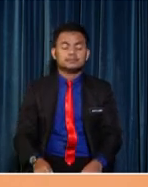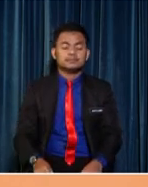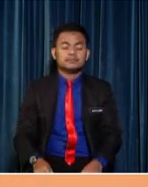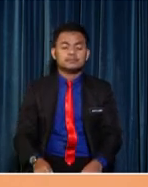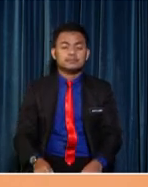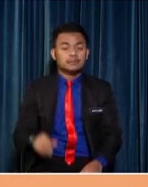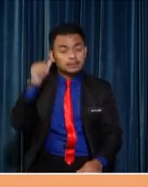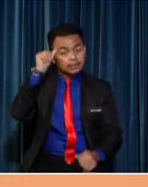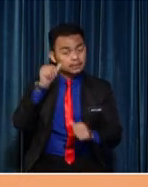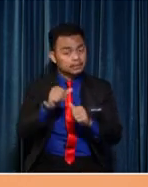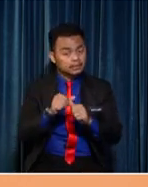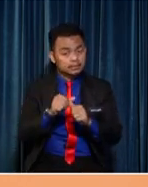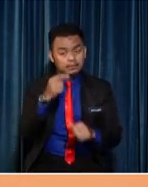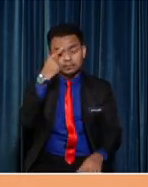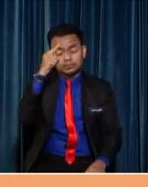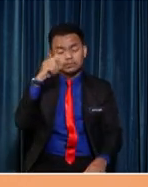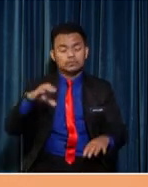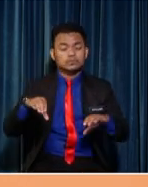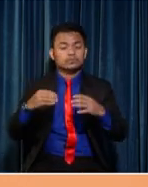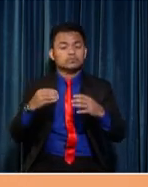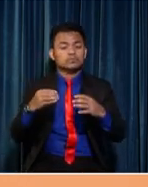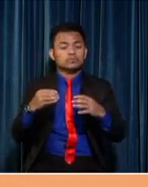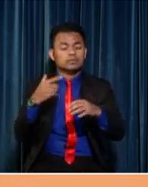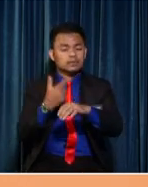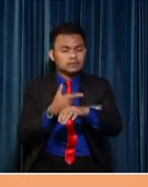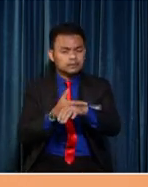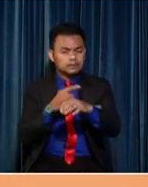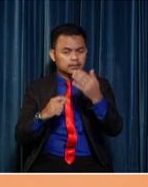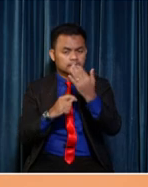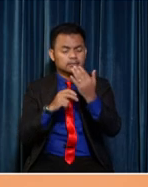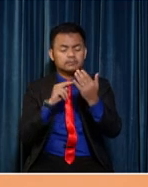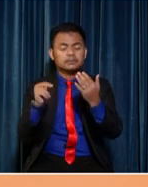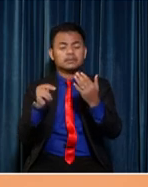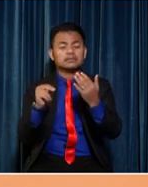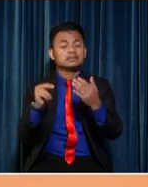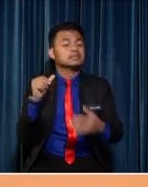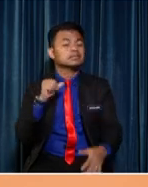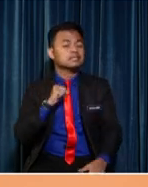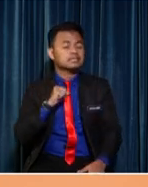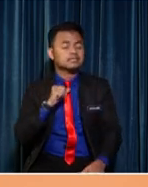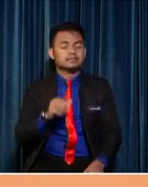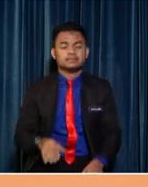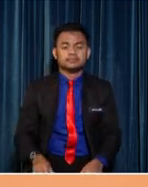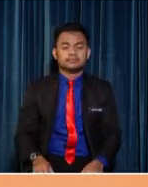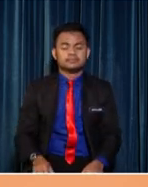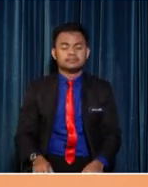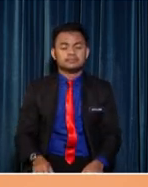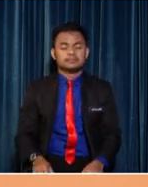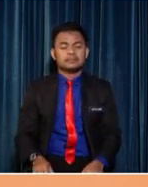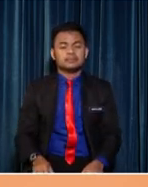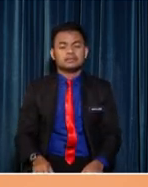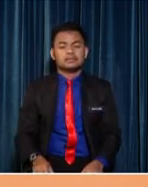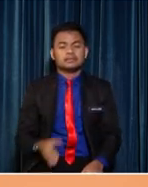Please remember to do extra exercises on your own. Have a nice